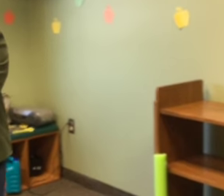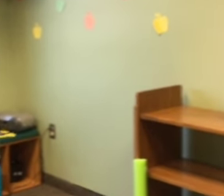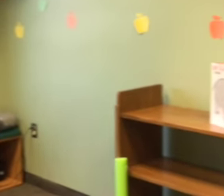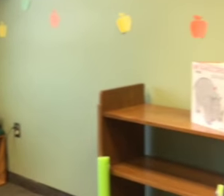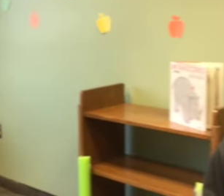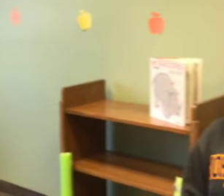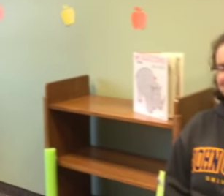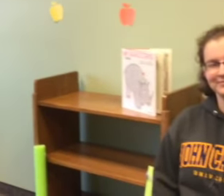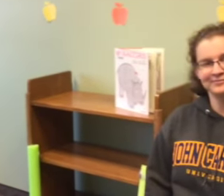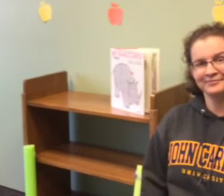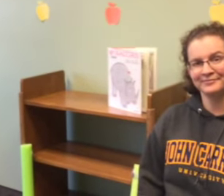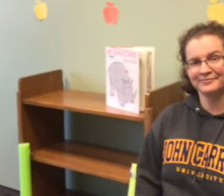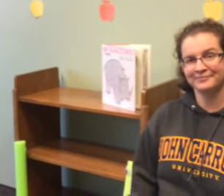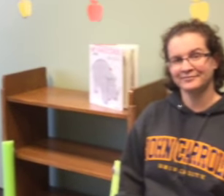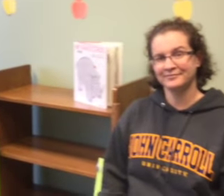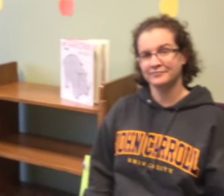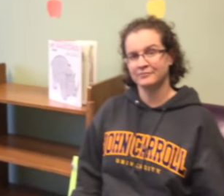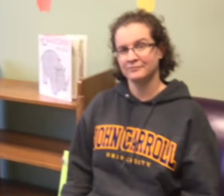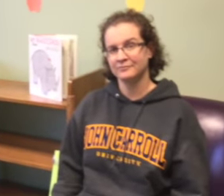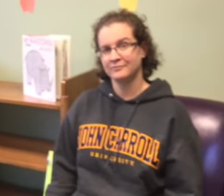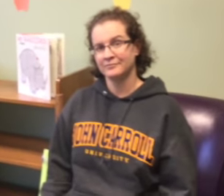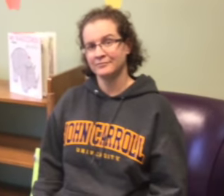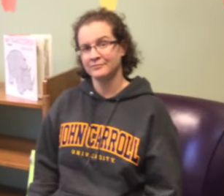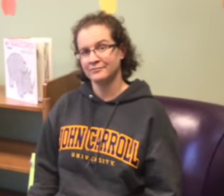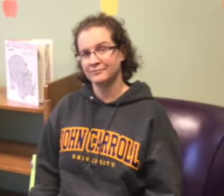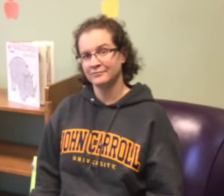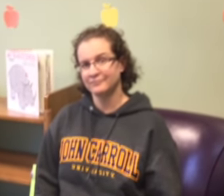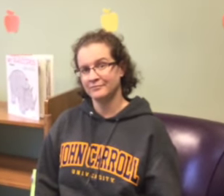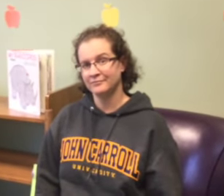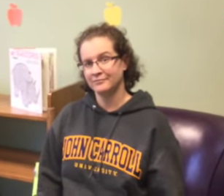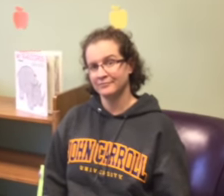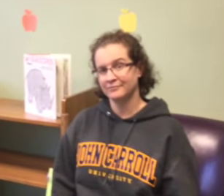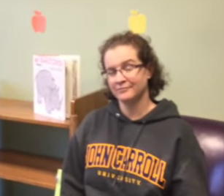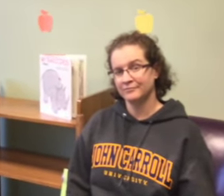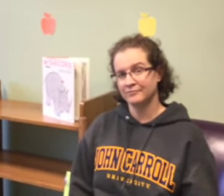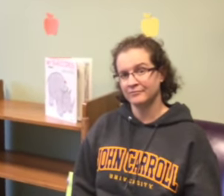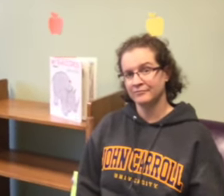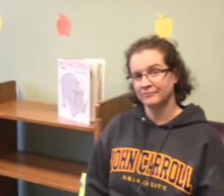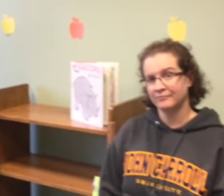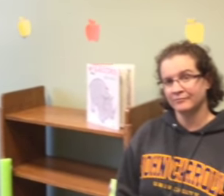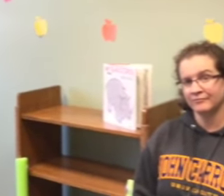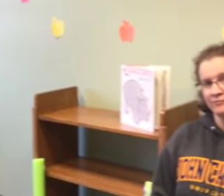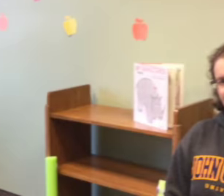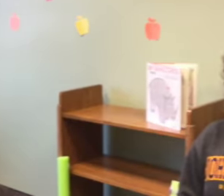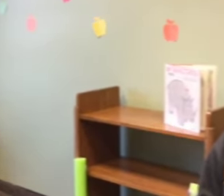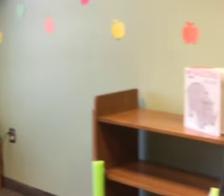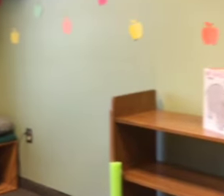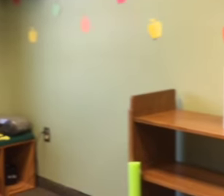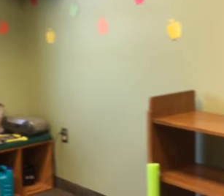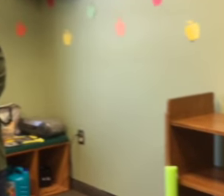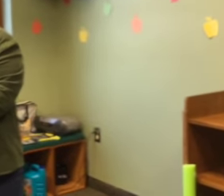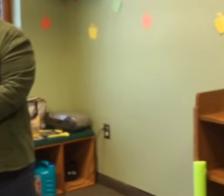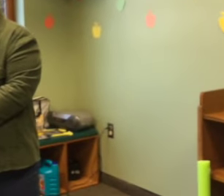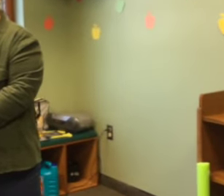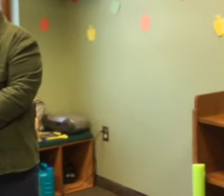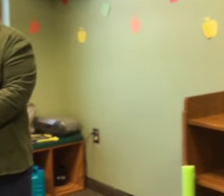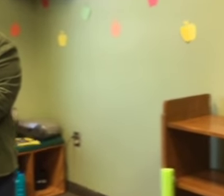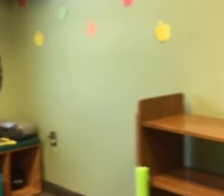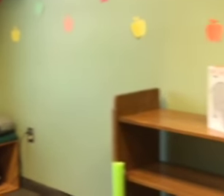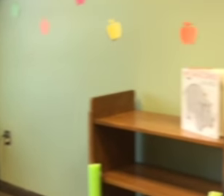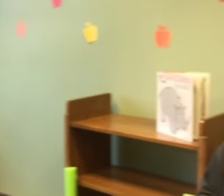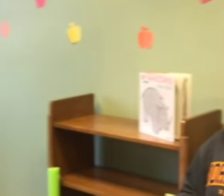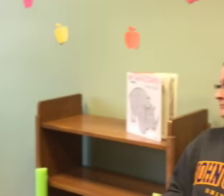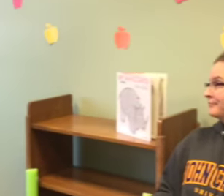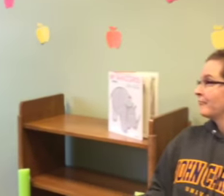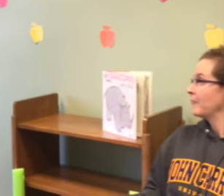then we are going to come back with another nonfiction song and another book by